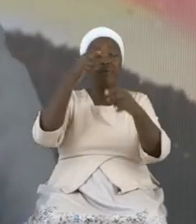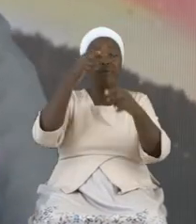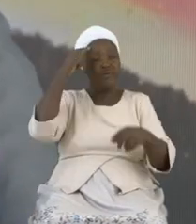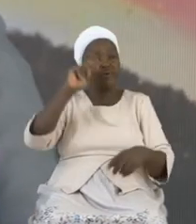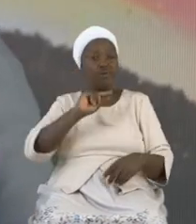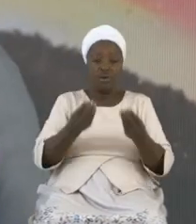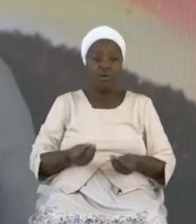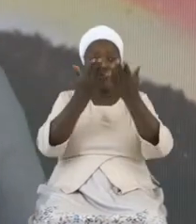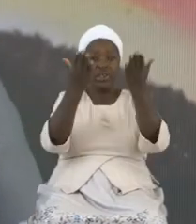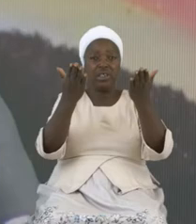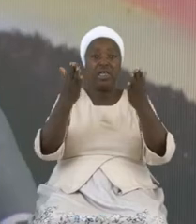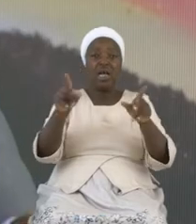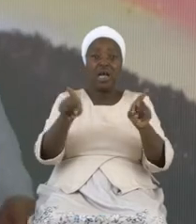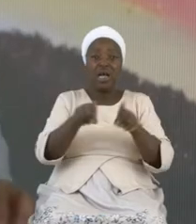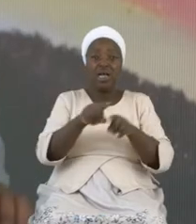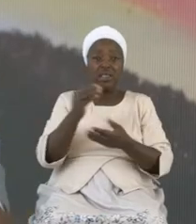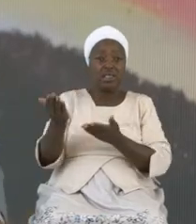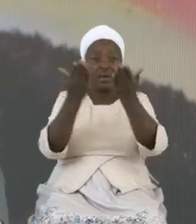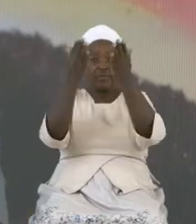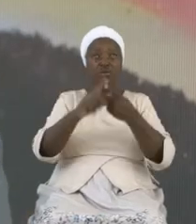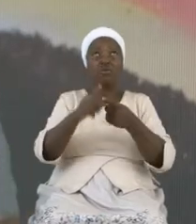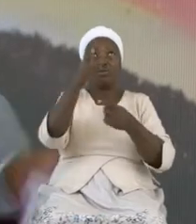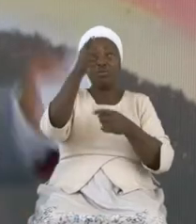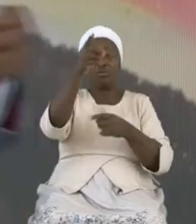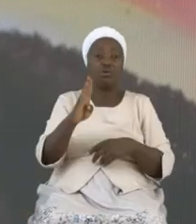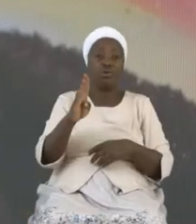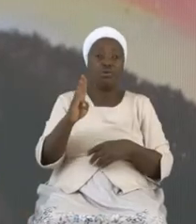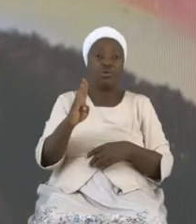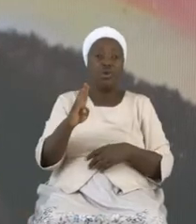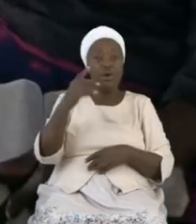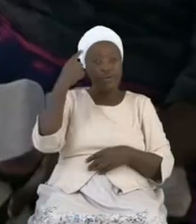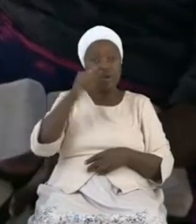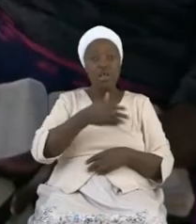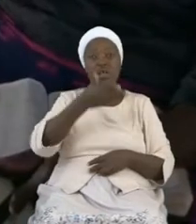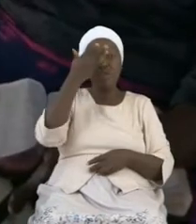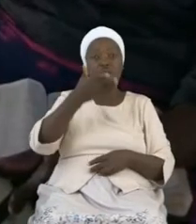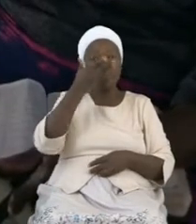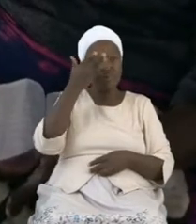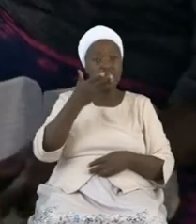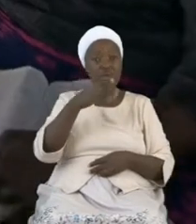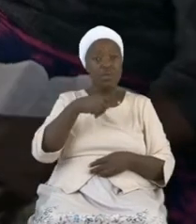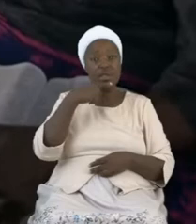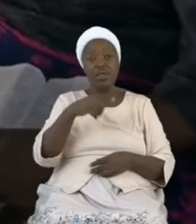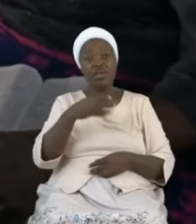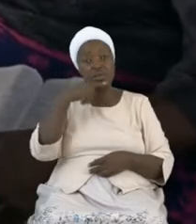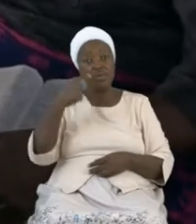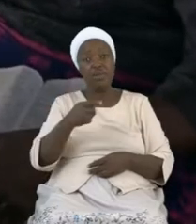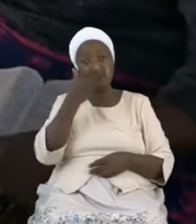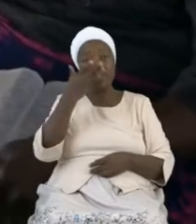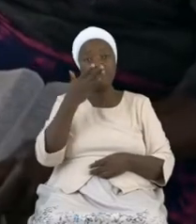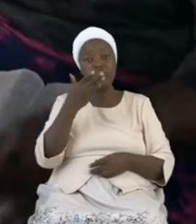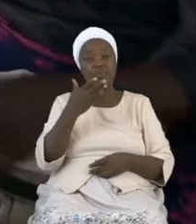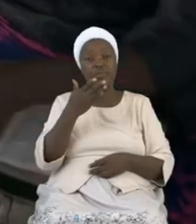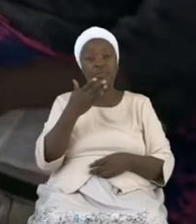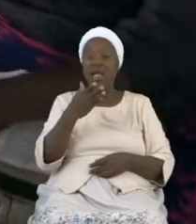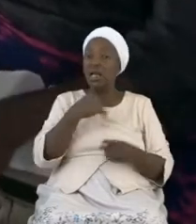and a sacrifice to God for a sweet smelling savor. And then in